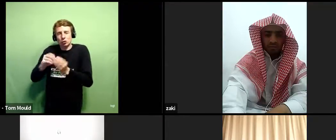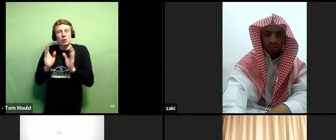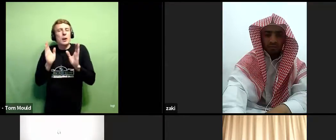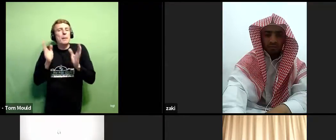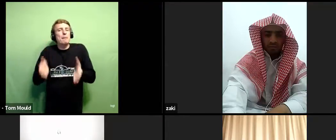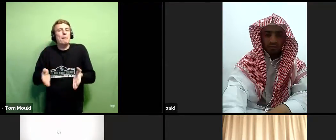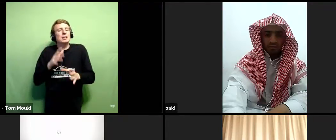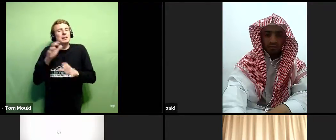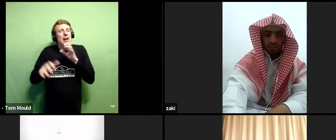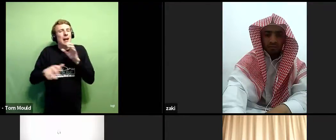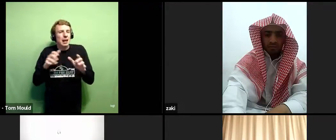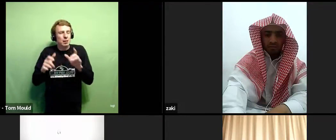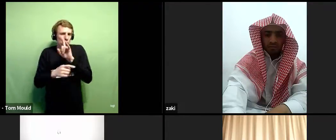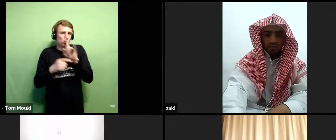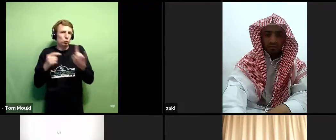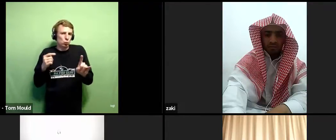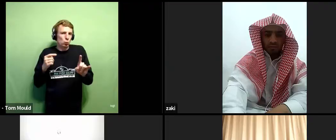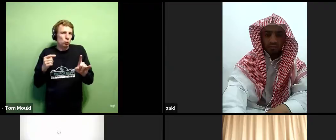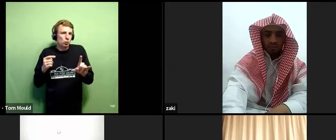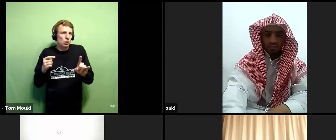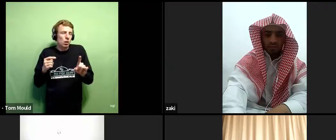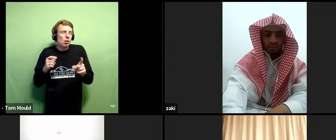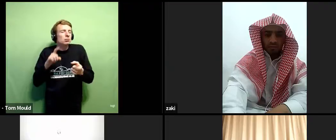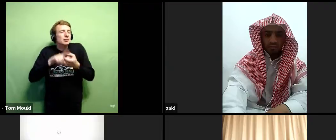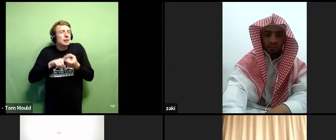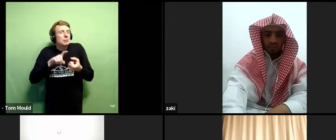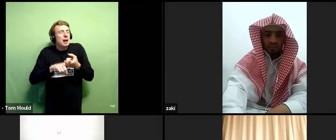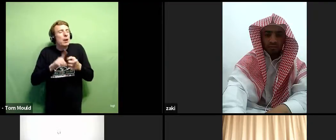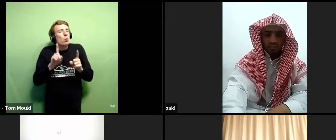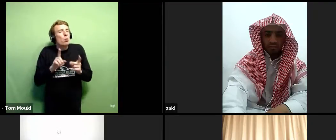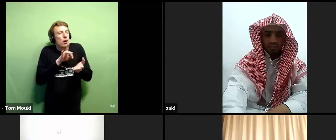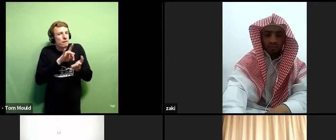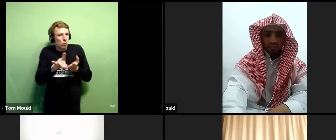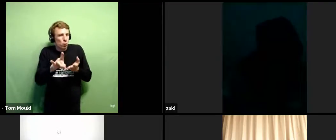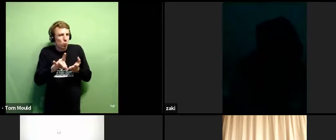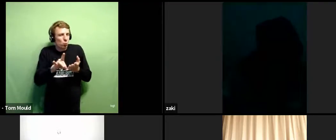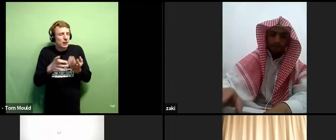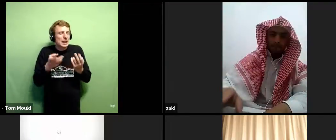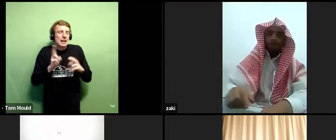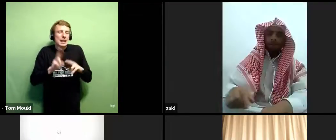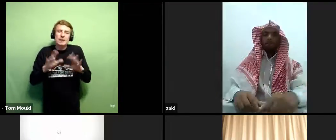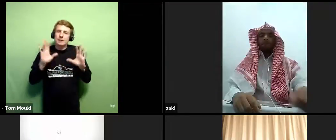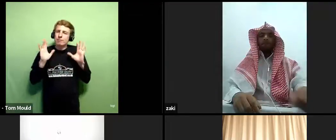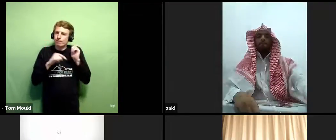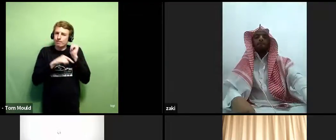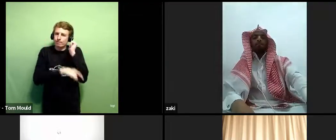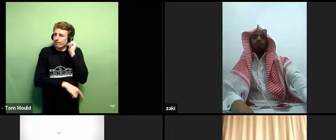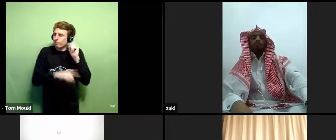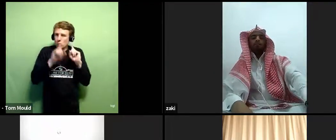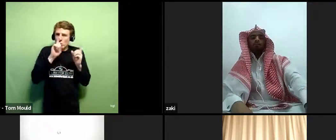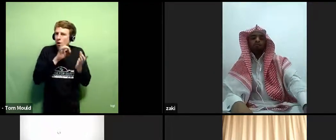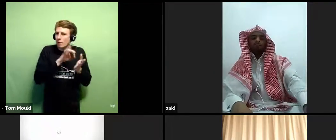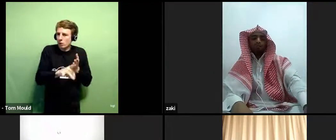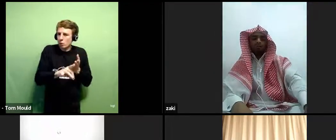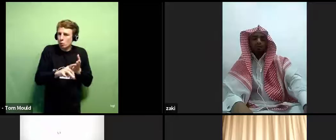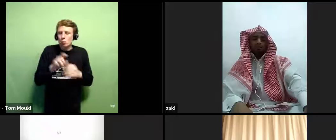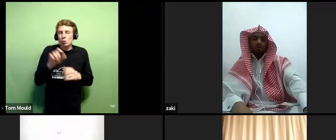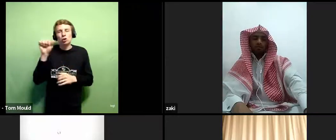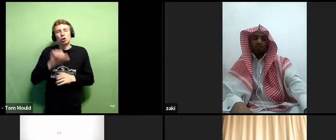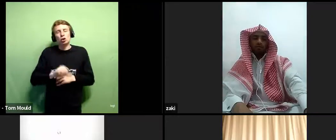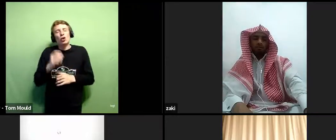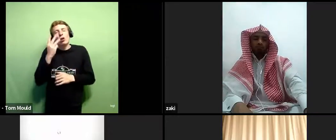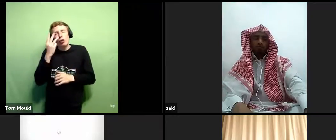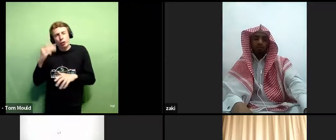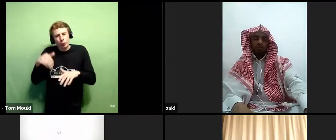such as he can afford. But if he cannot afford it, he should observe fasts 3 days during the Hajj